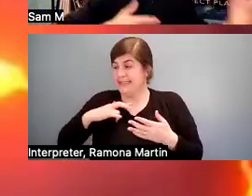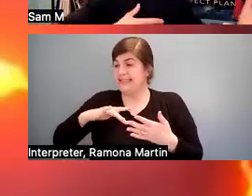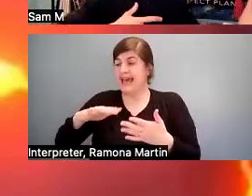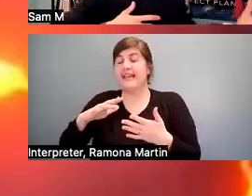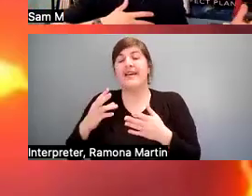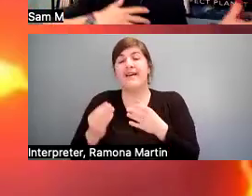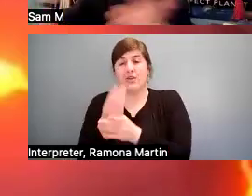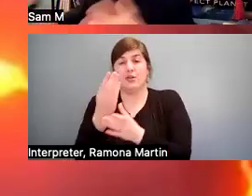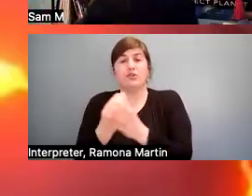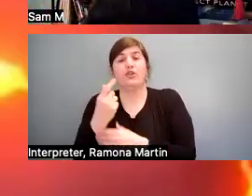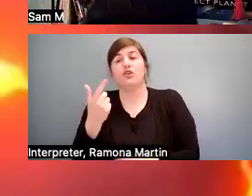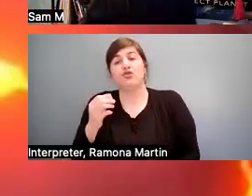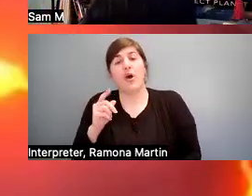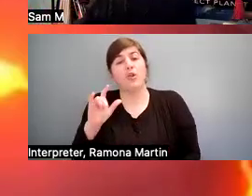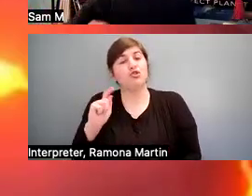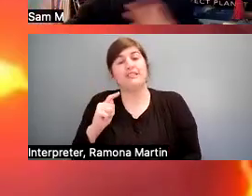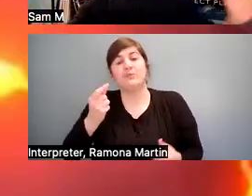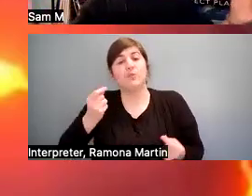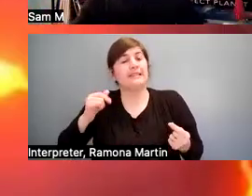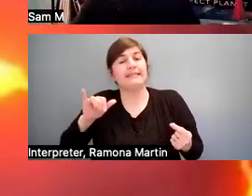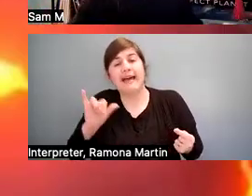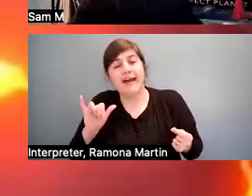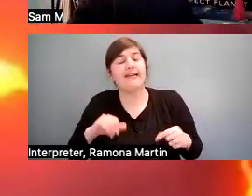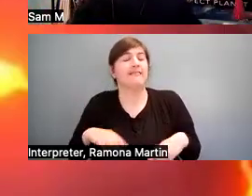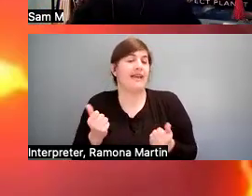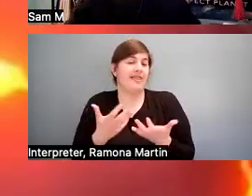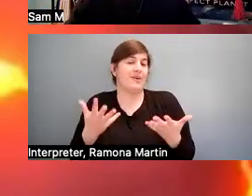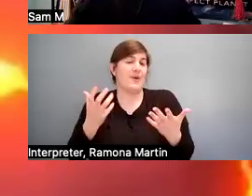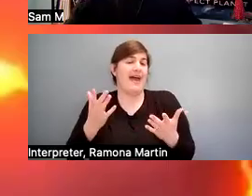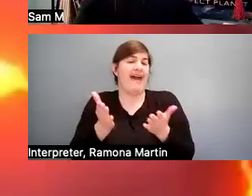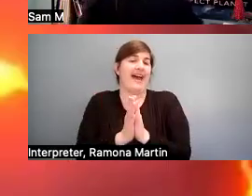a geologist, what it's like to go into the field, anything you might want to ask.